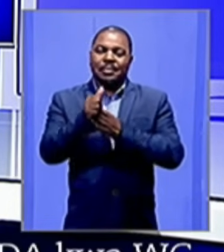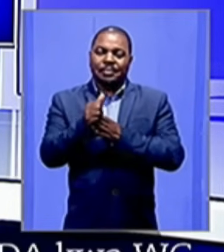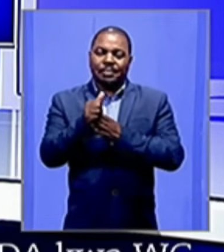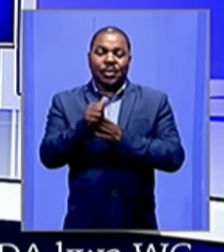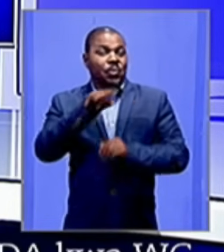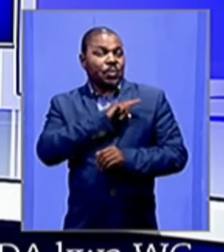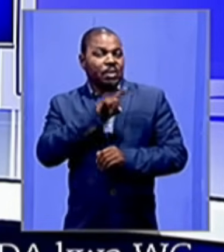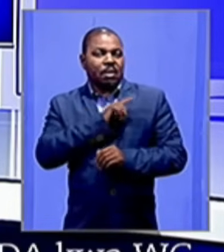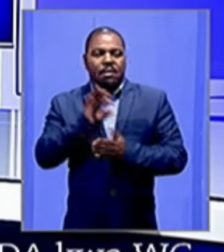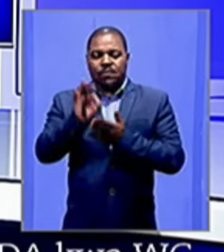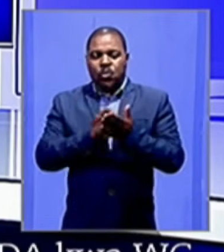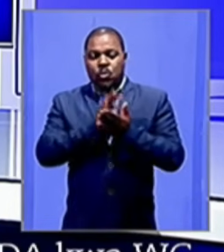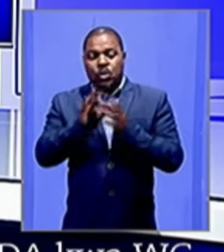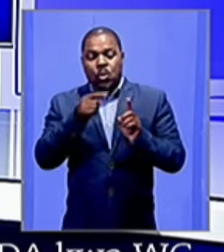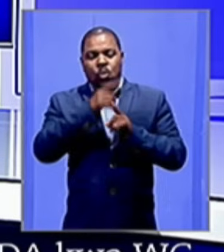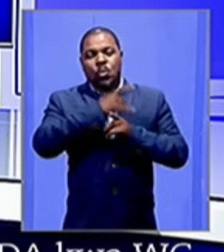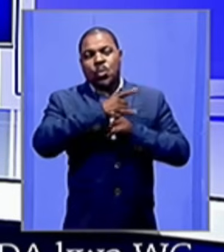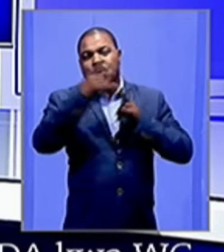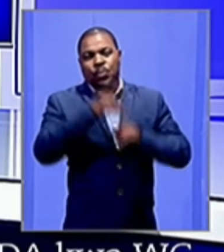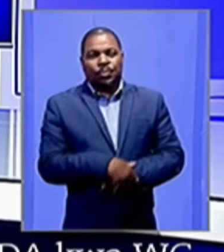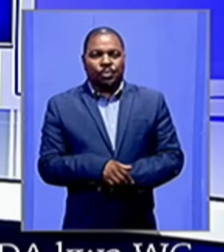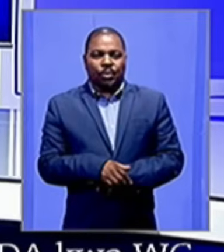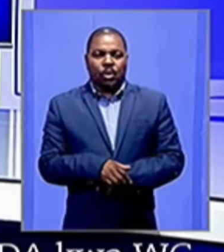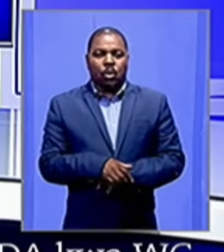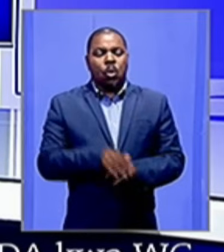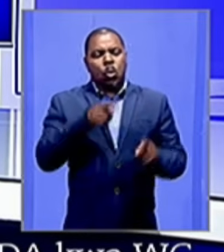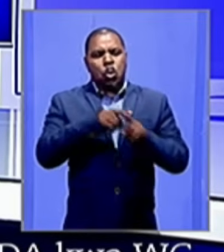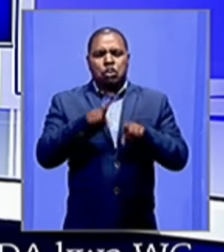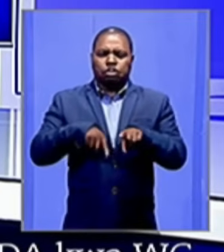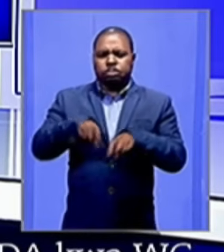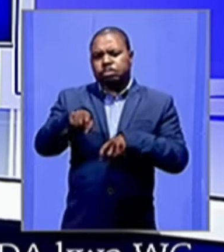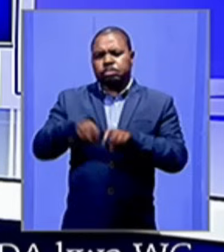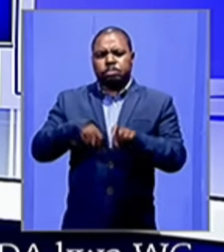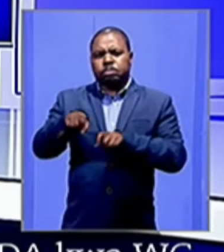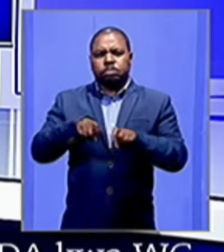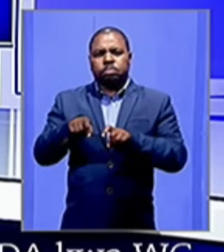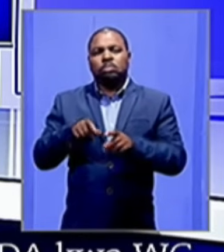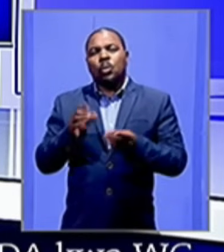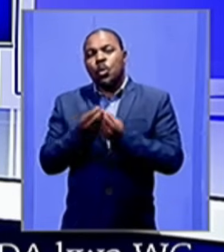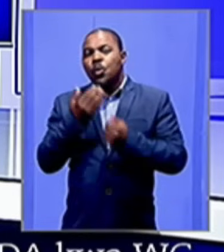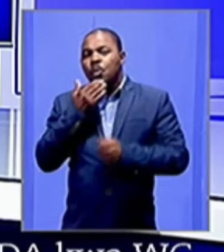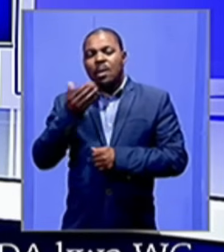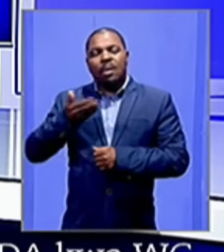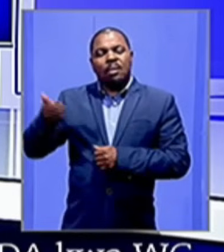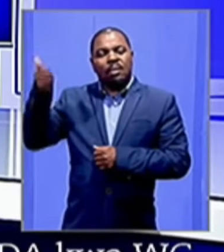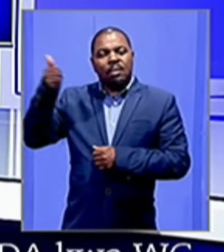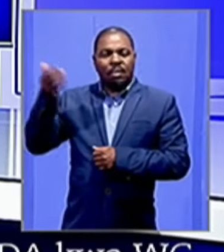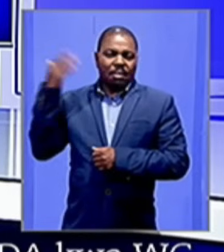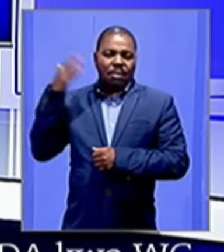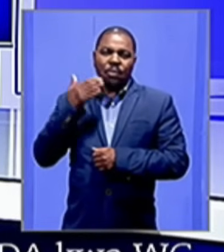morago ga go tlhophiwa jaaka moeteledipele. O ne a batla maemo a go tswa go moeteledipele wa maloba wa